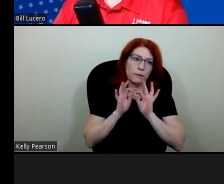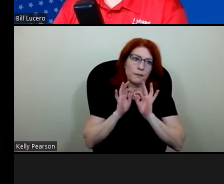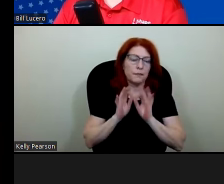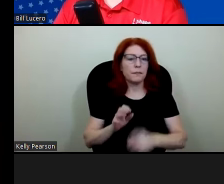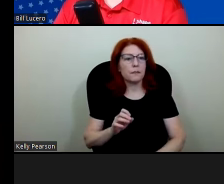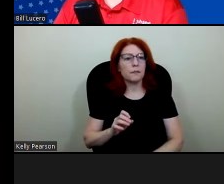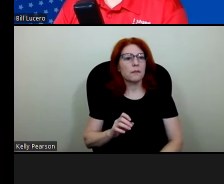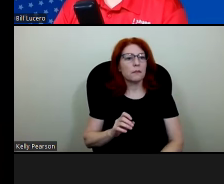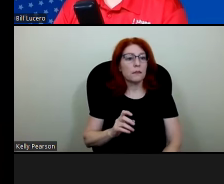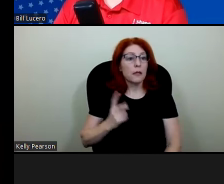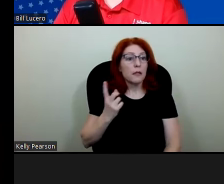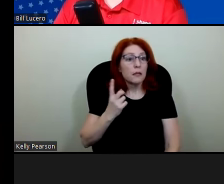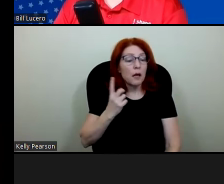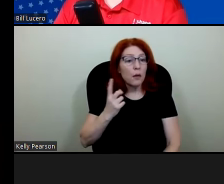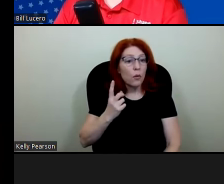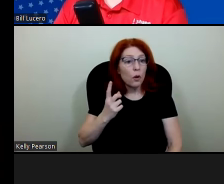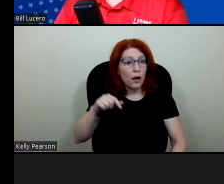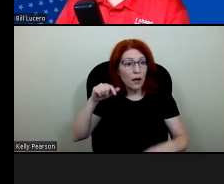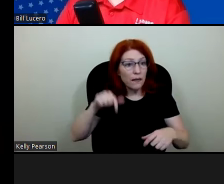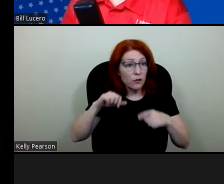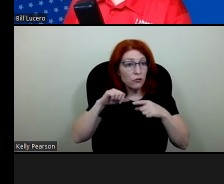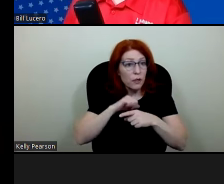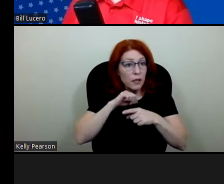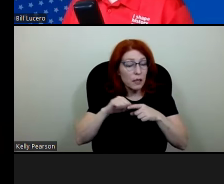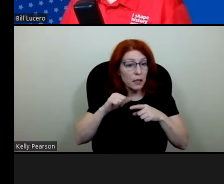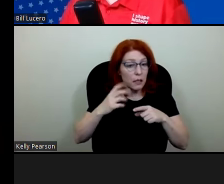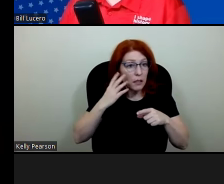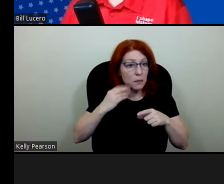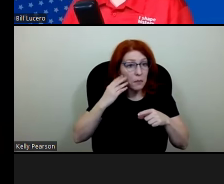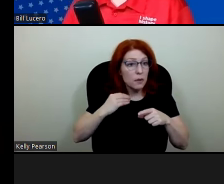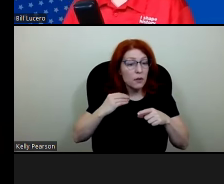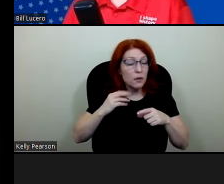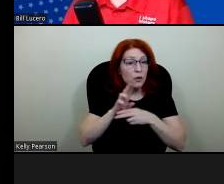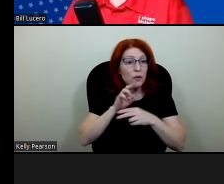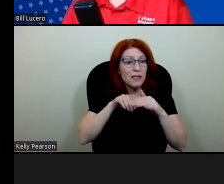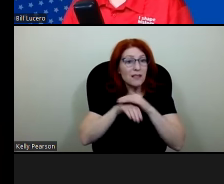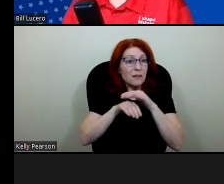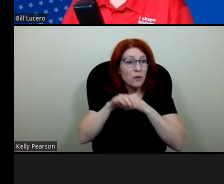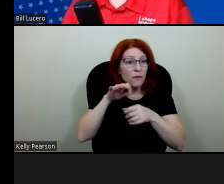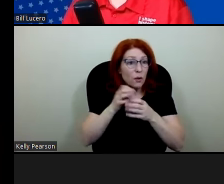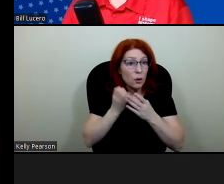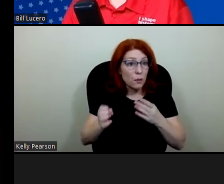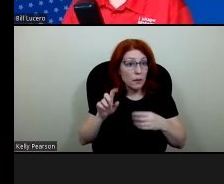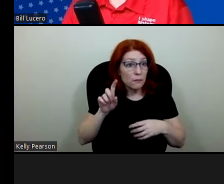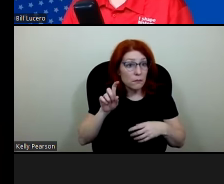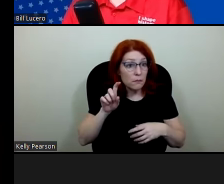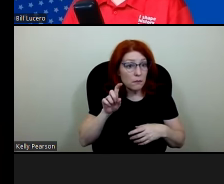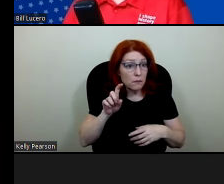Has anyone on this in its training ever used an accessible voting equipment?